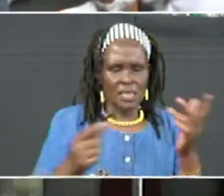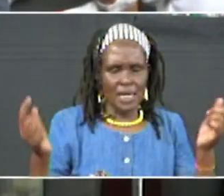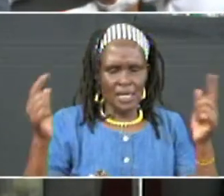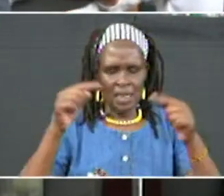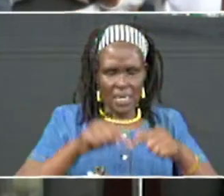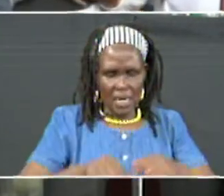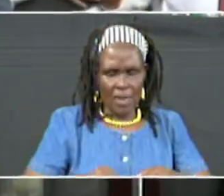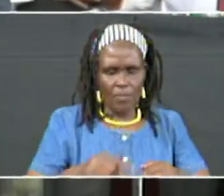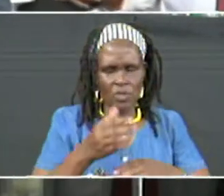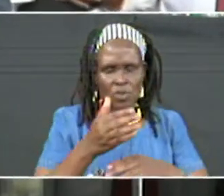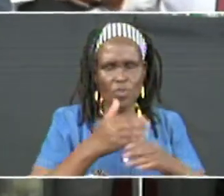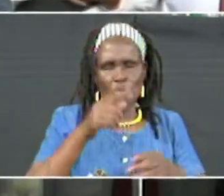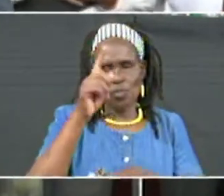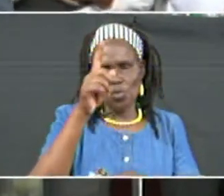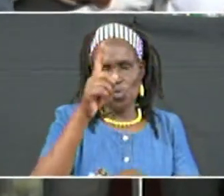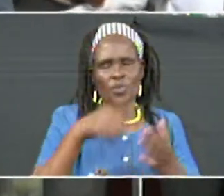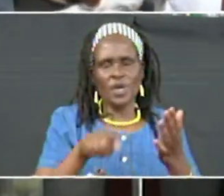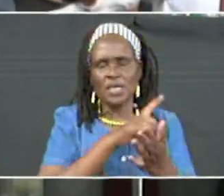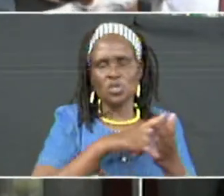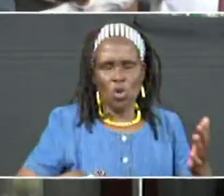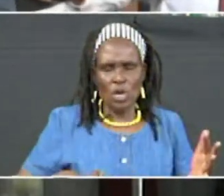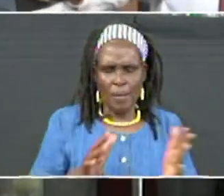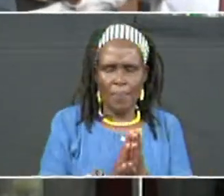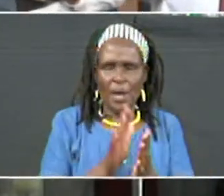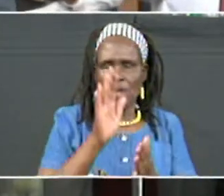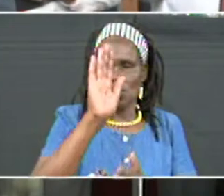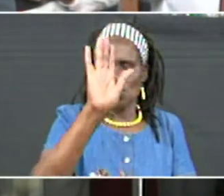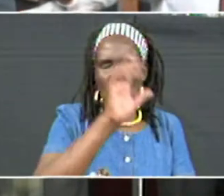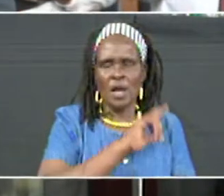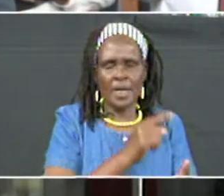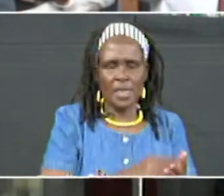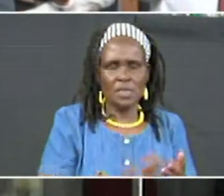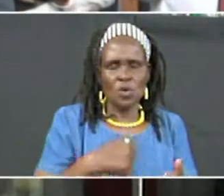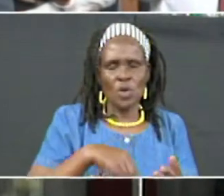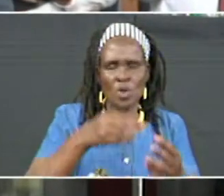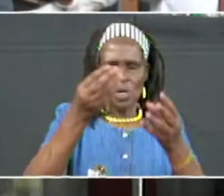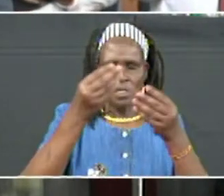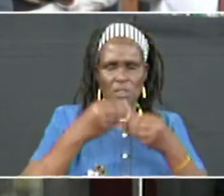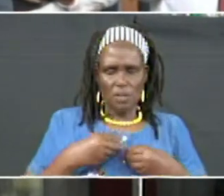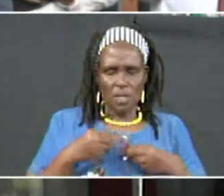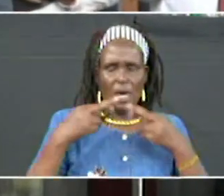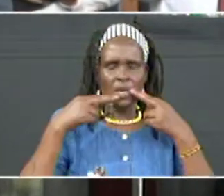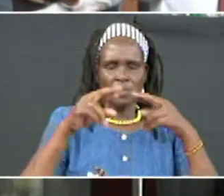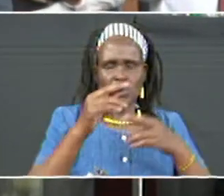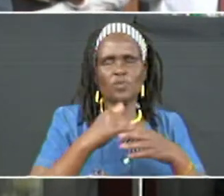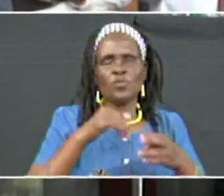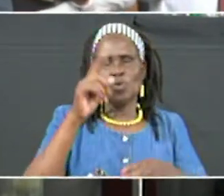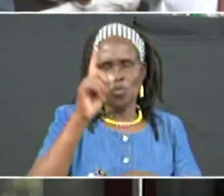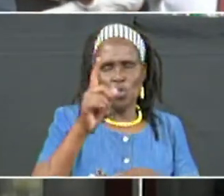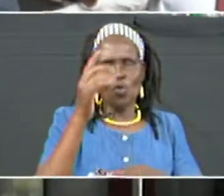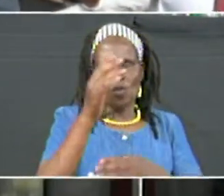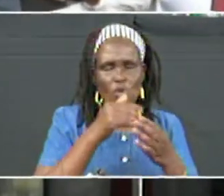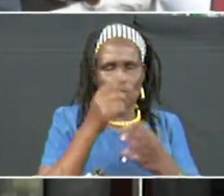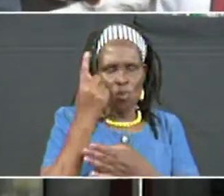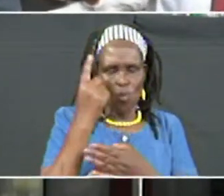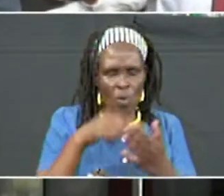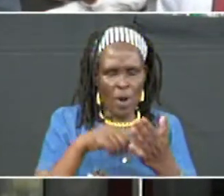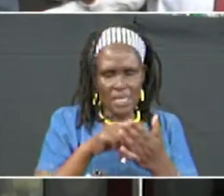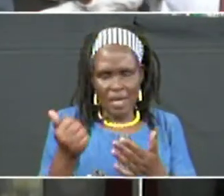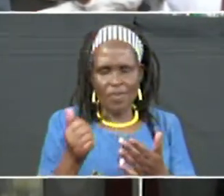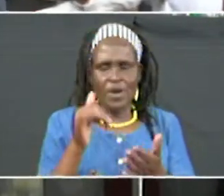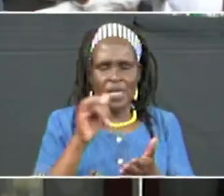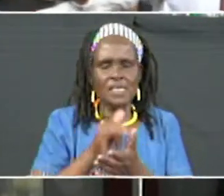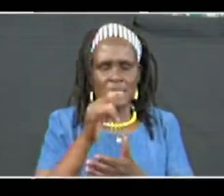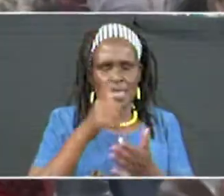you. That, Lord, by your grace we will receive a response from you for whatever it is that we are trusting